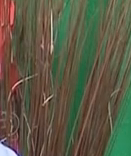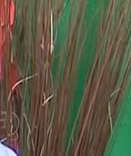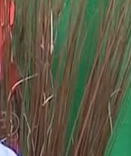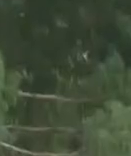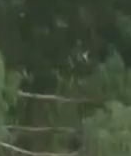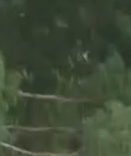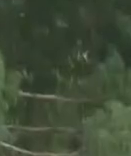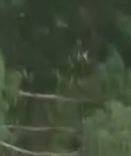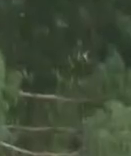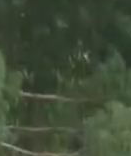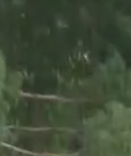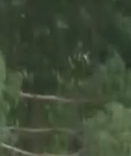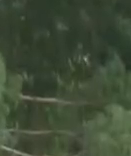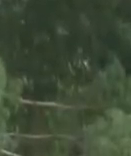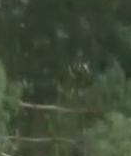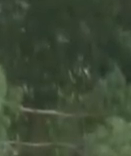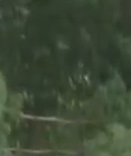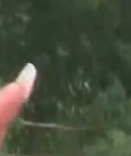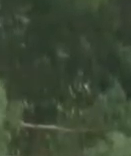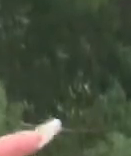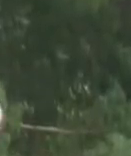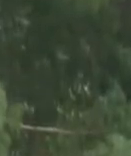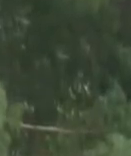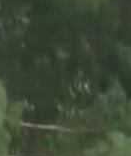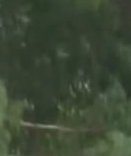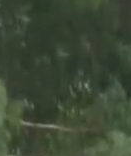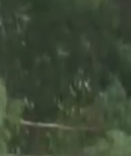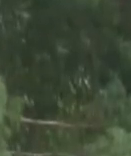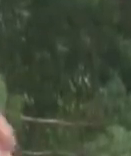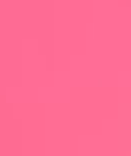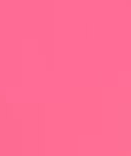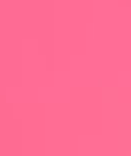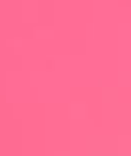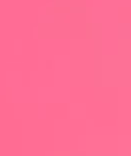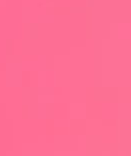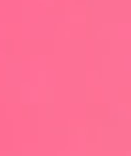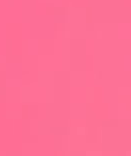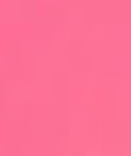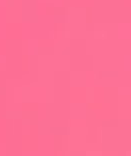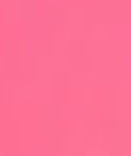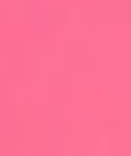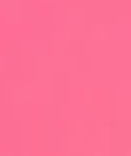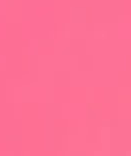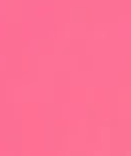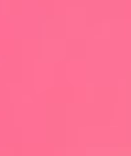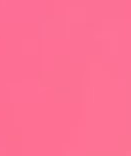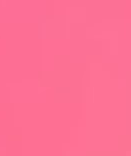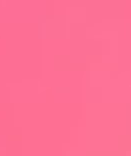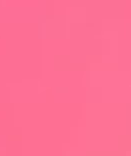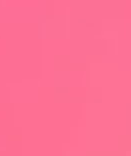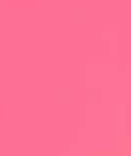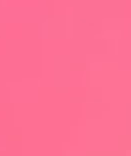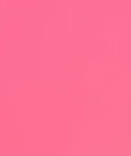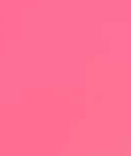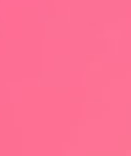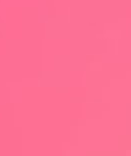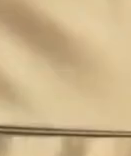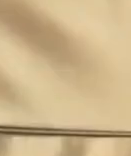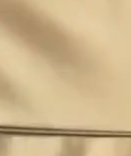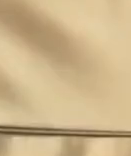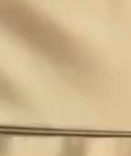ngingasuki la ngikhona khona. A job I could never do as be a mechanic. A job that I could never do